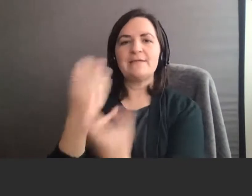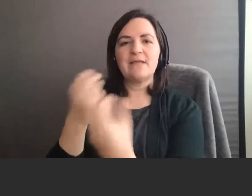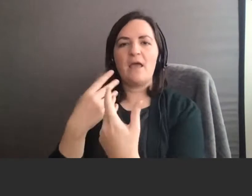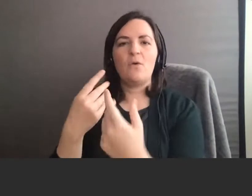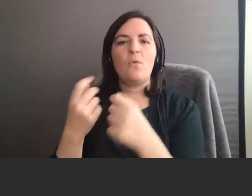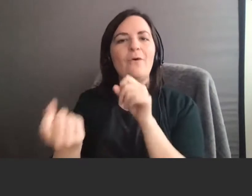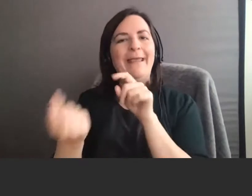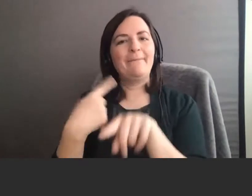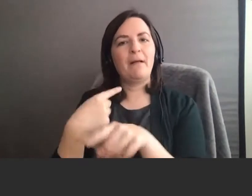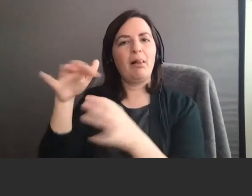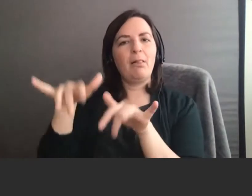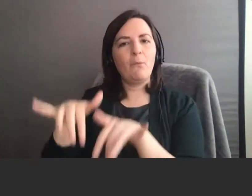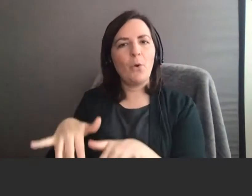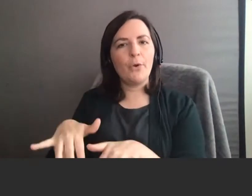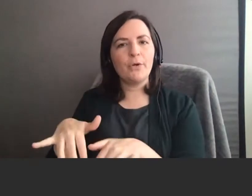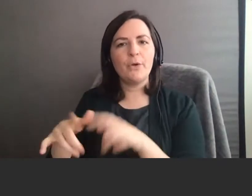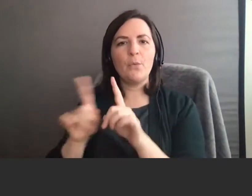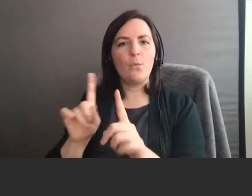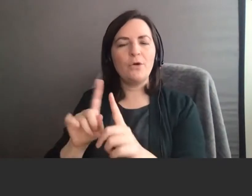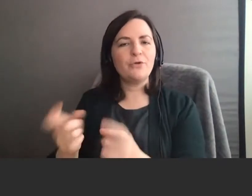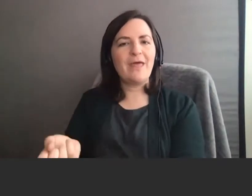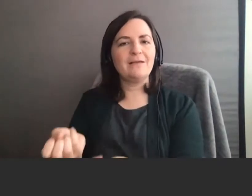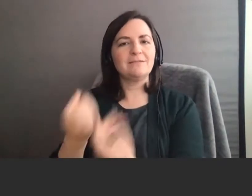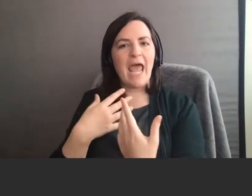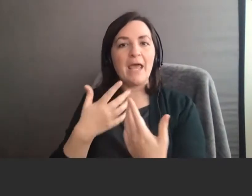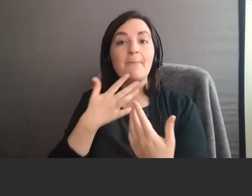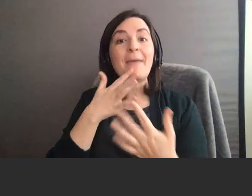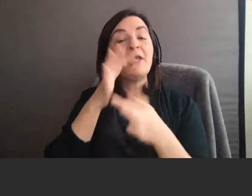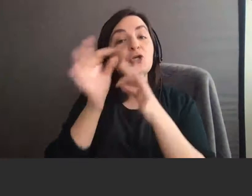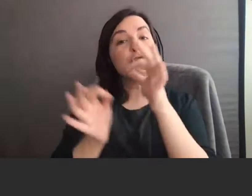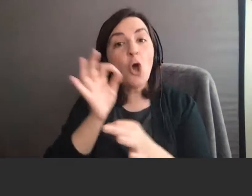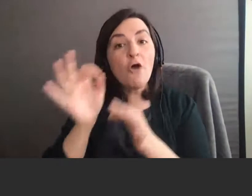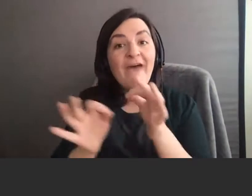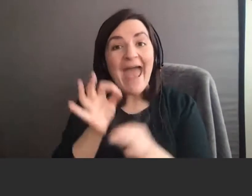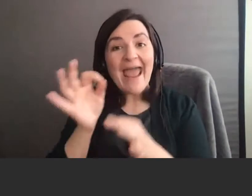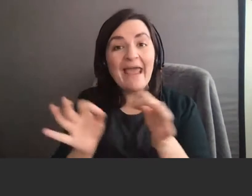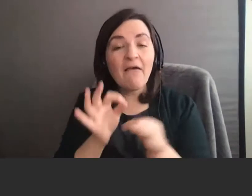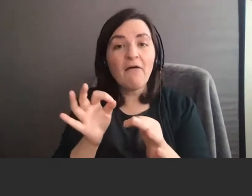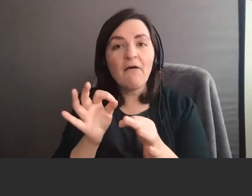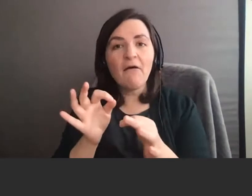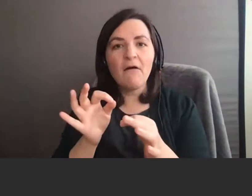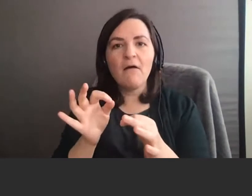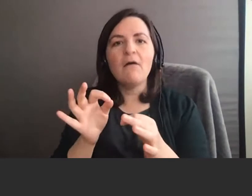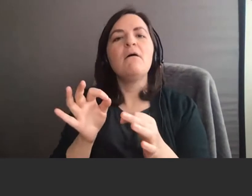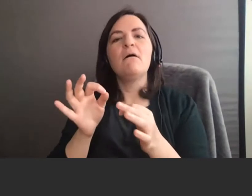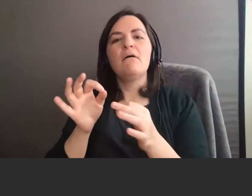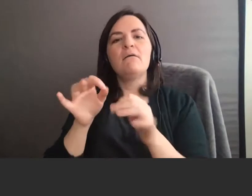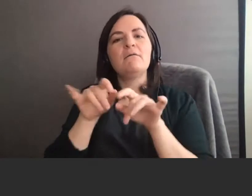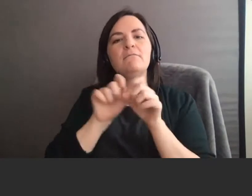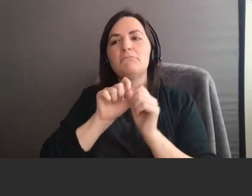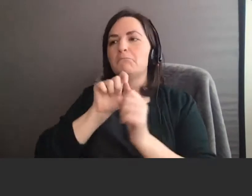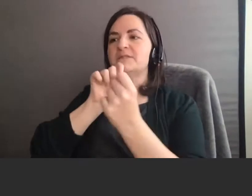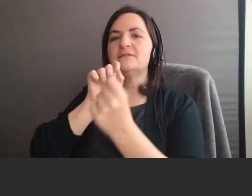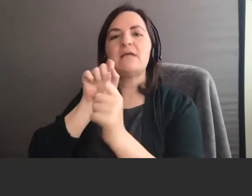interviews. If you're doing surveys, the data is what the responses to the surveys